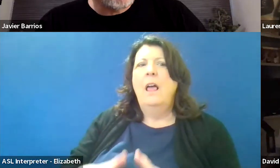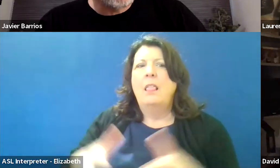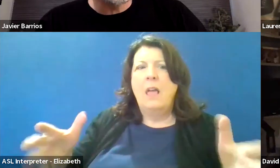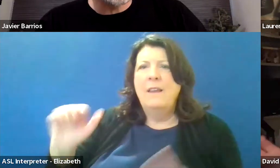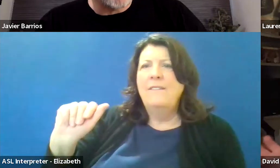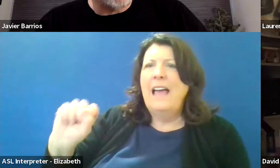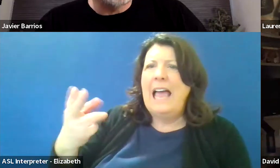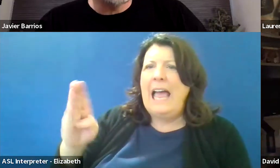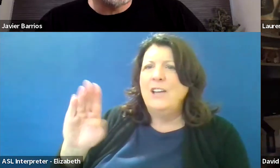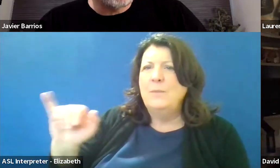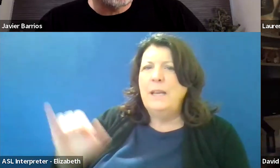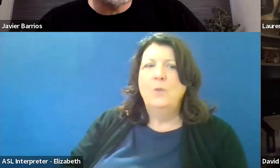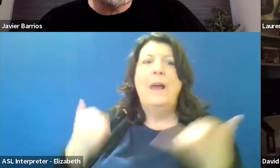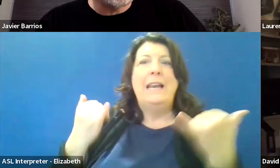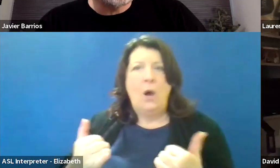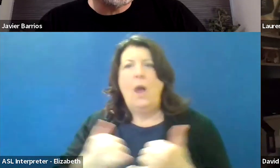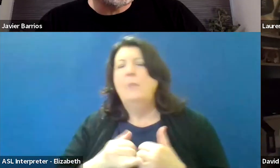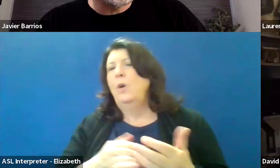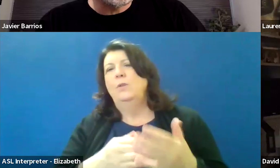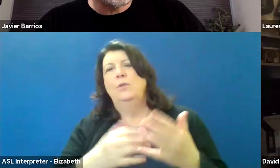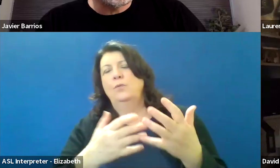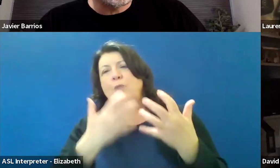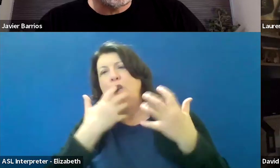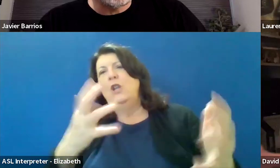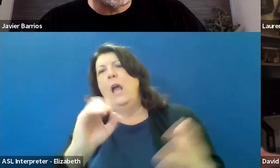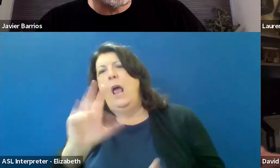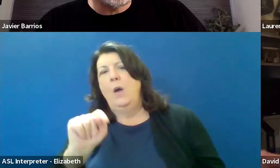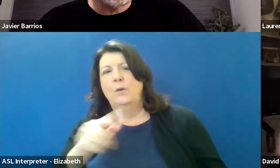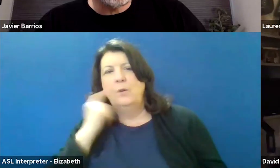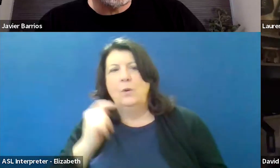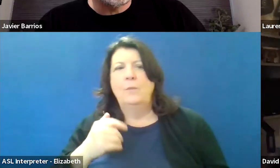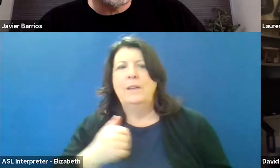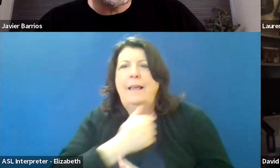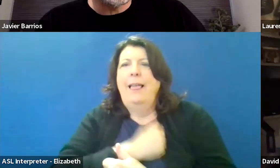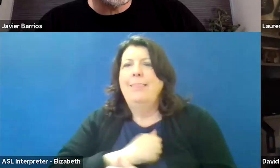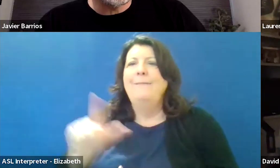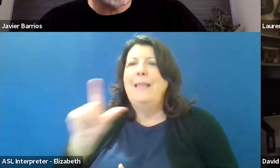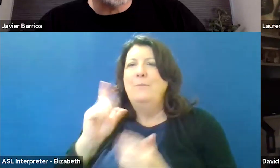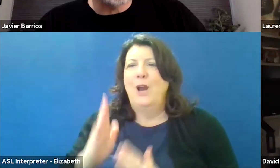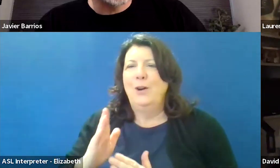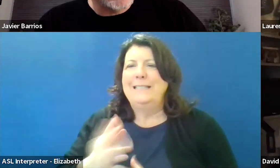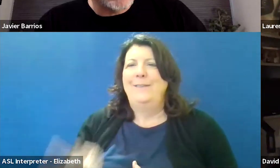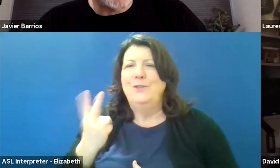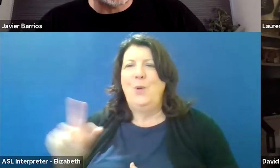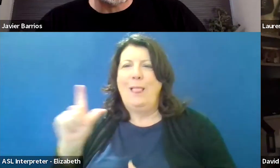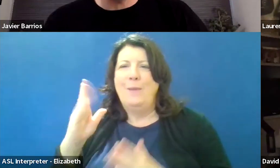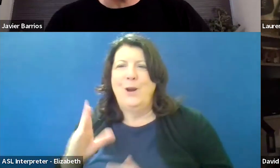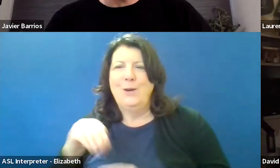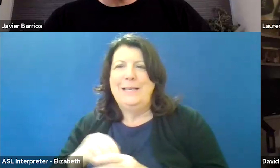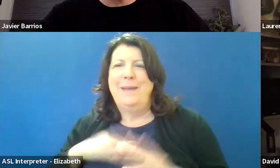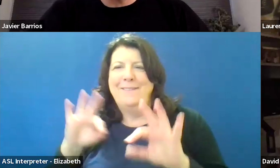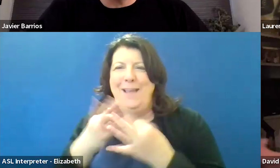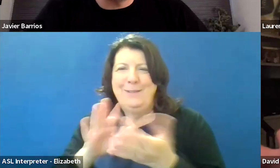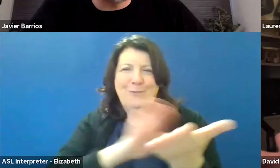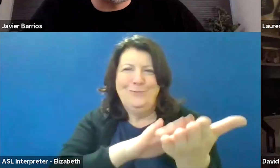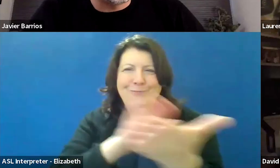Let me give a shout out right now because I'm a huge fan of librarians. I have librarians in my family. I have 2 librarians in my family. Awesome. And so there are a